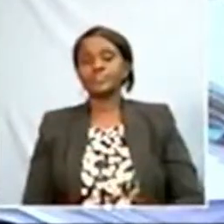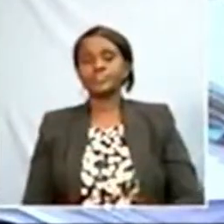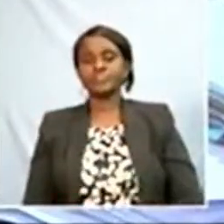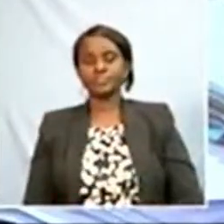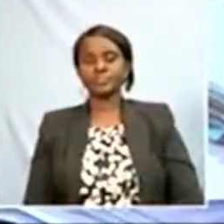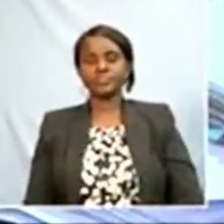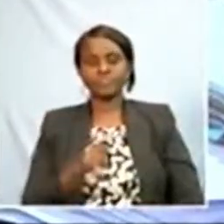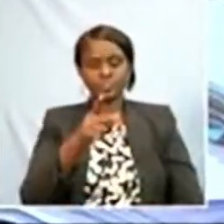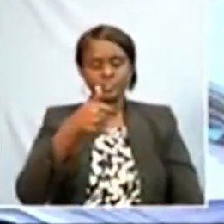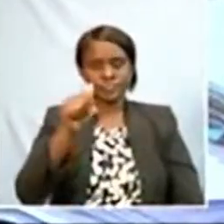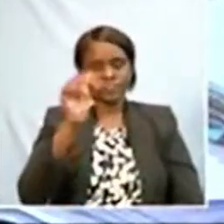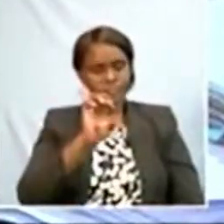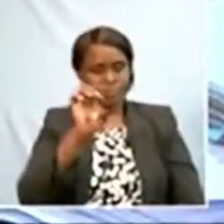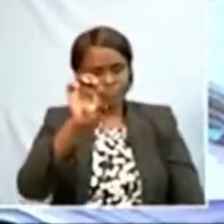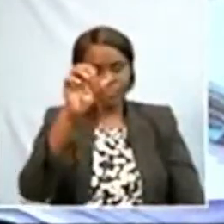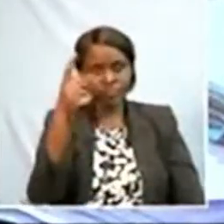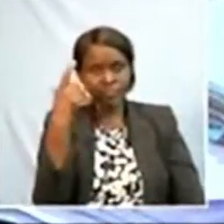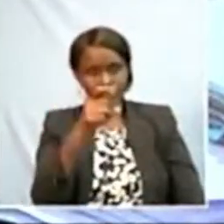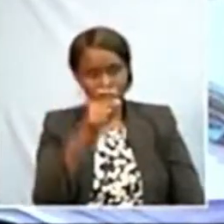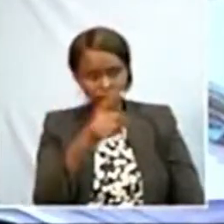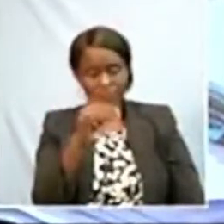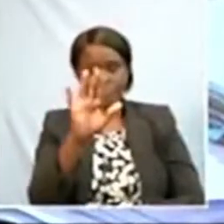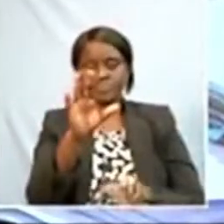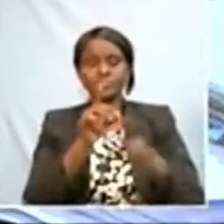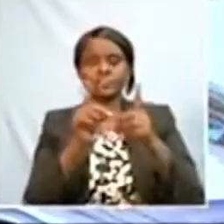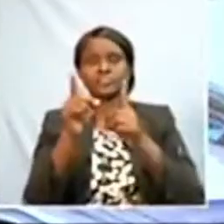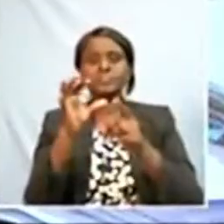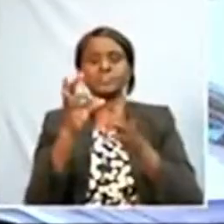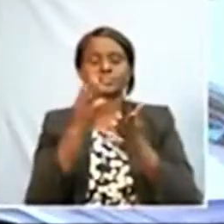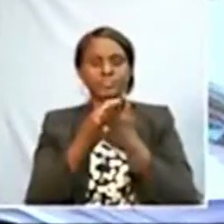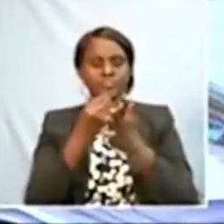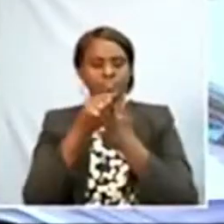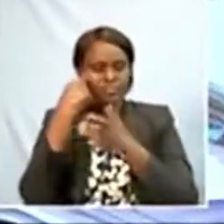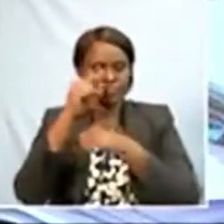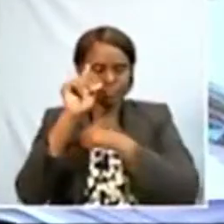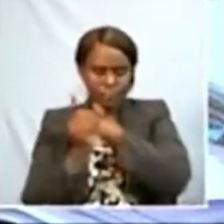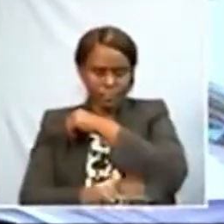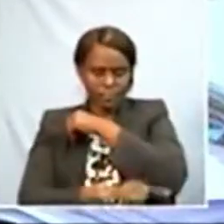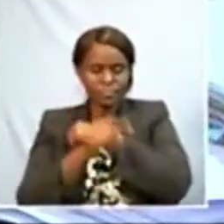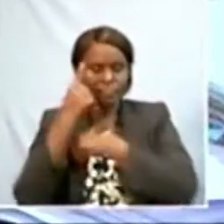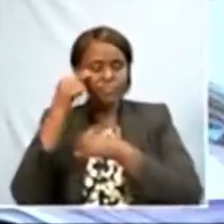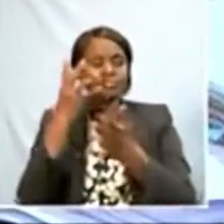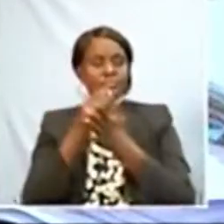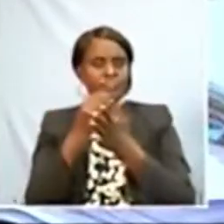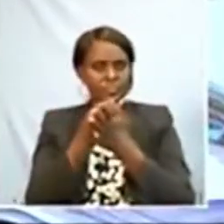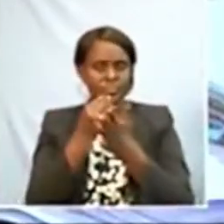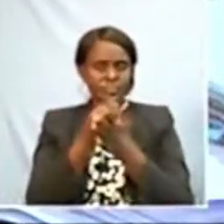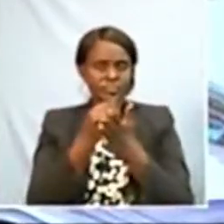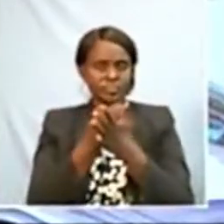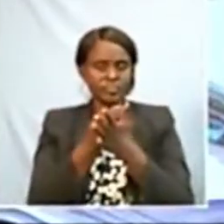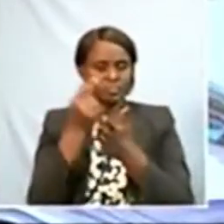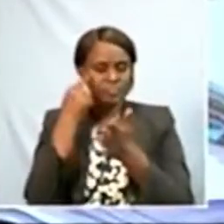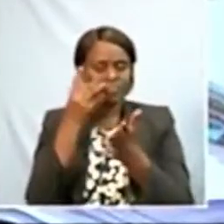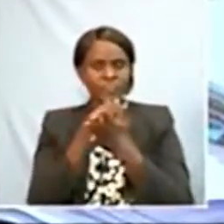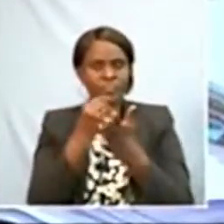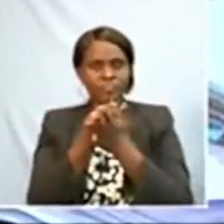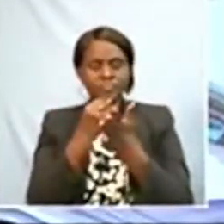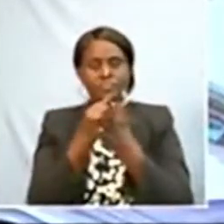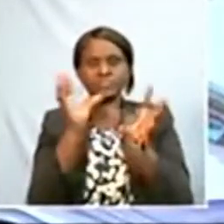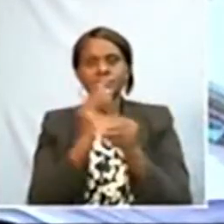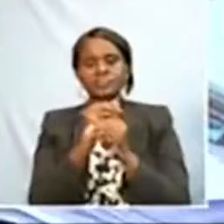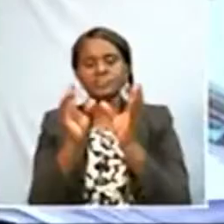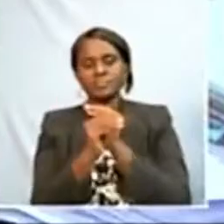Have you ever charged your director of finance for disciplinary, for financial